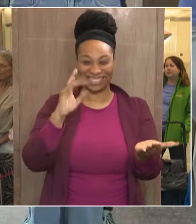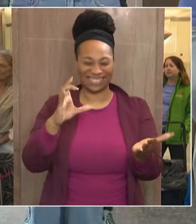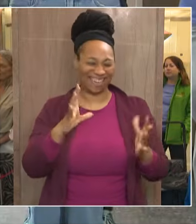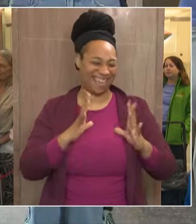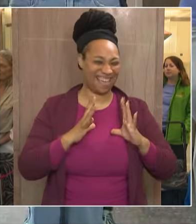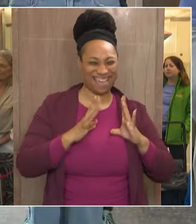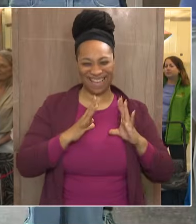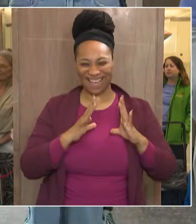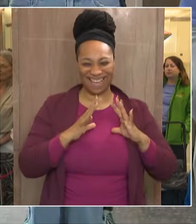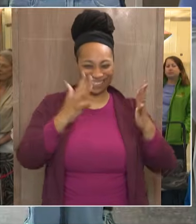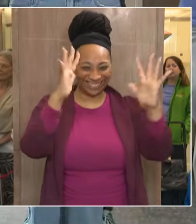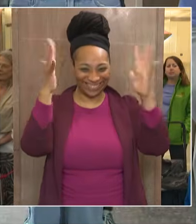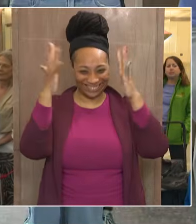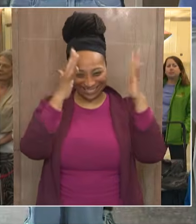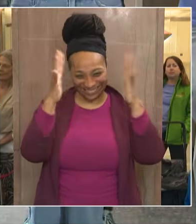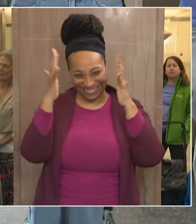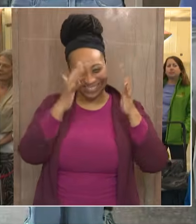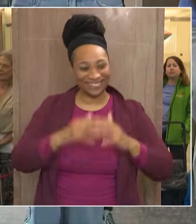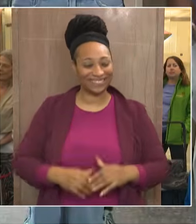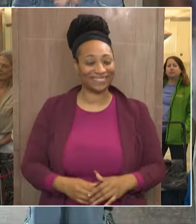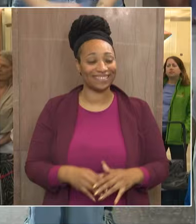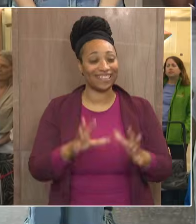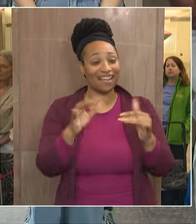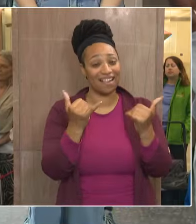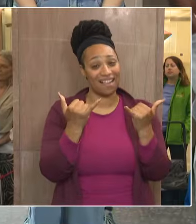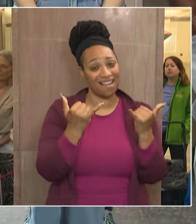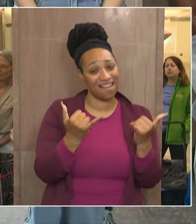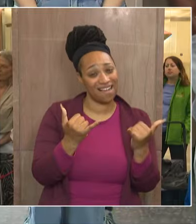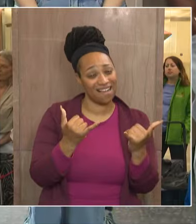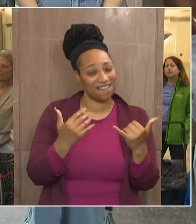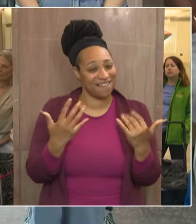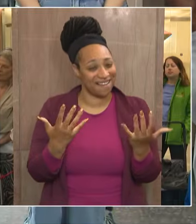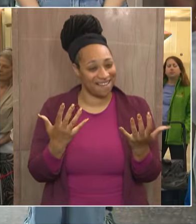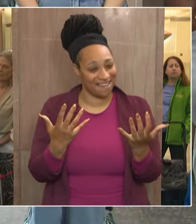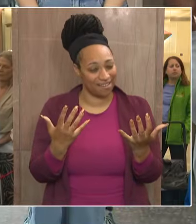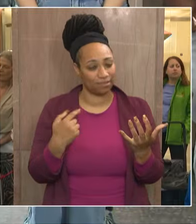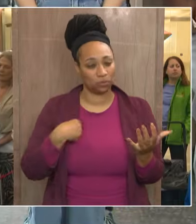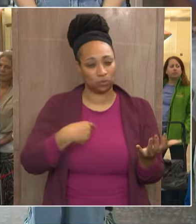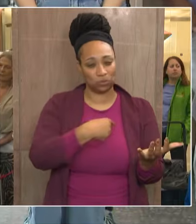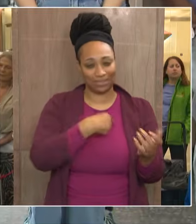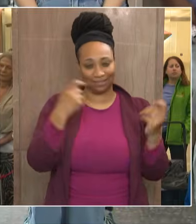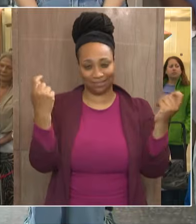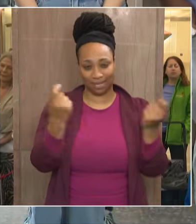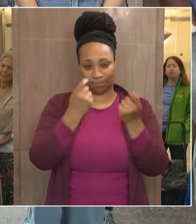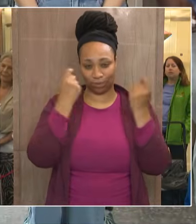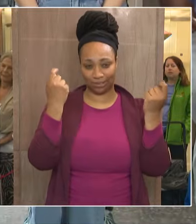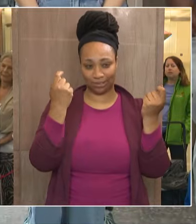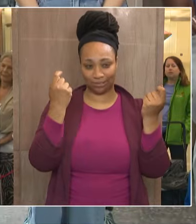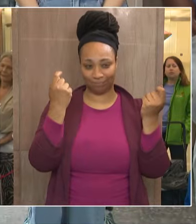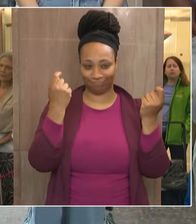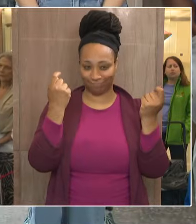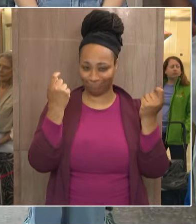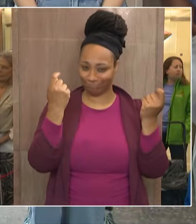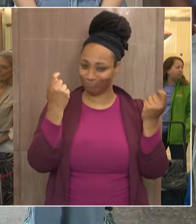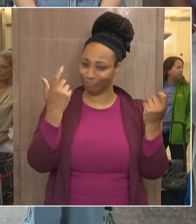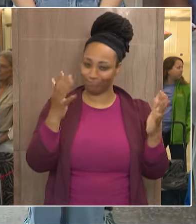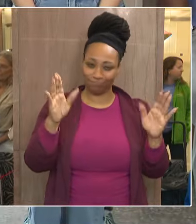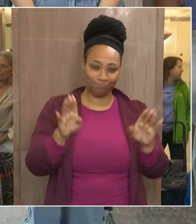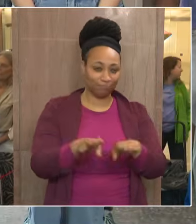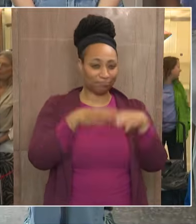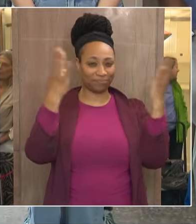And today we celebrate, as Leona has described, the opening of our free outdoor gallery that